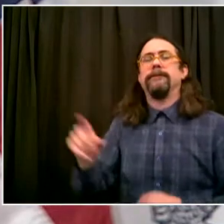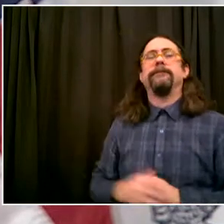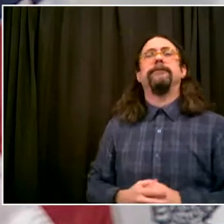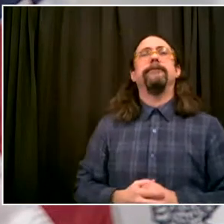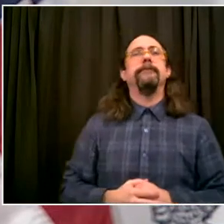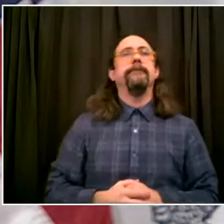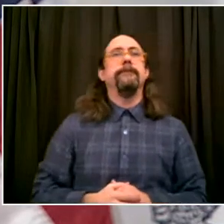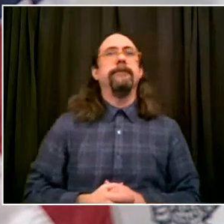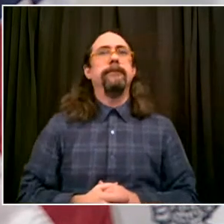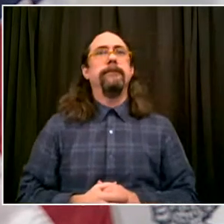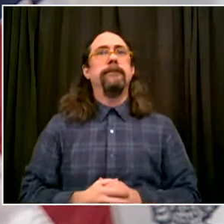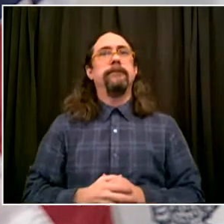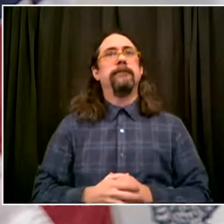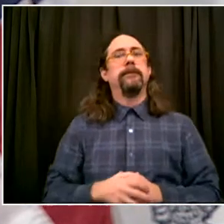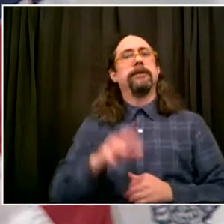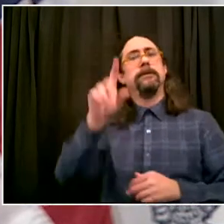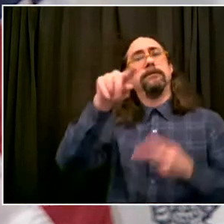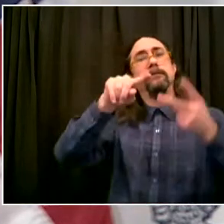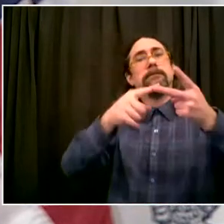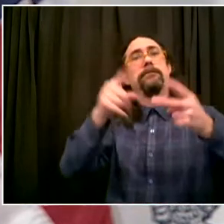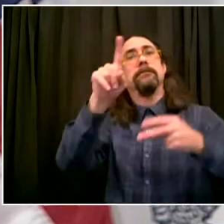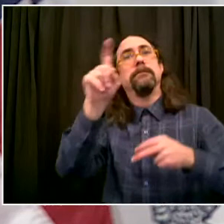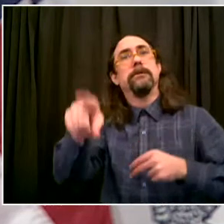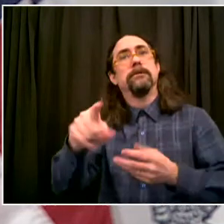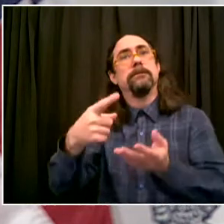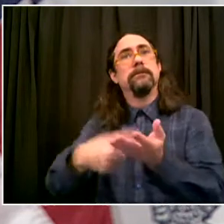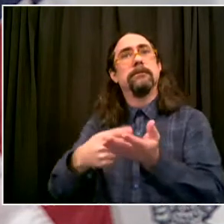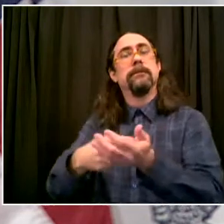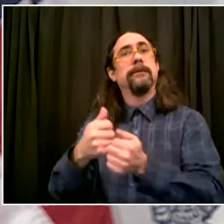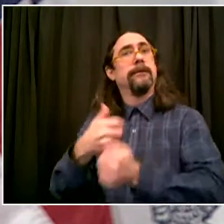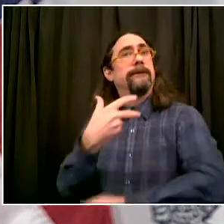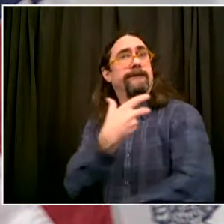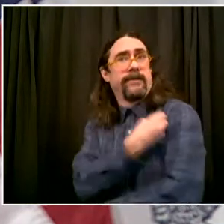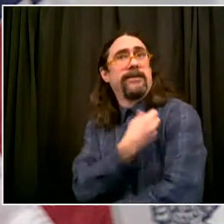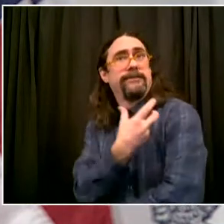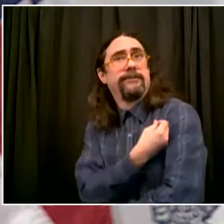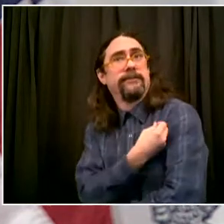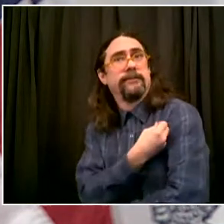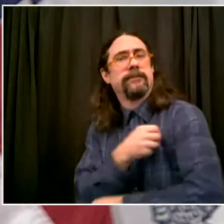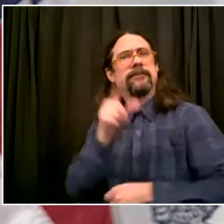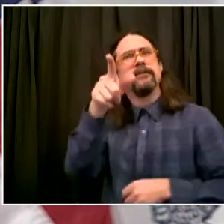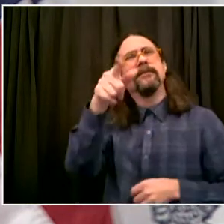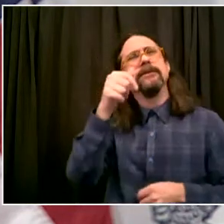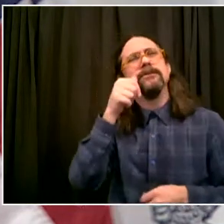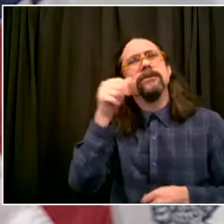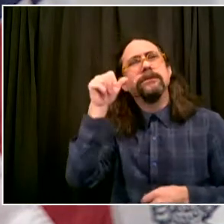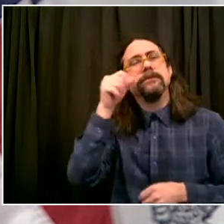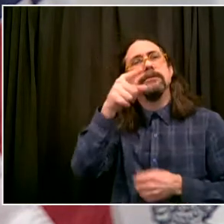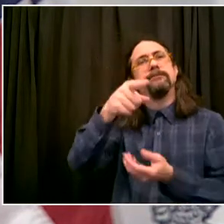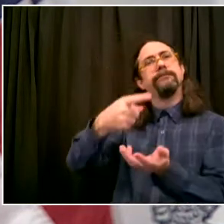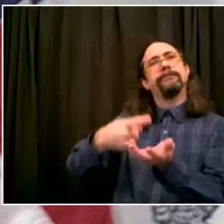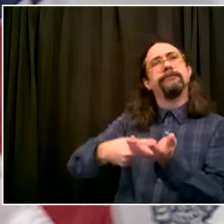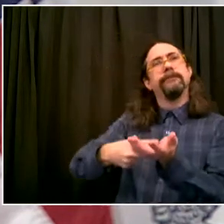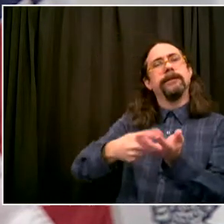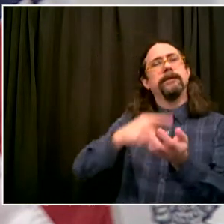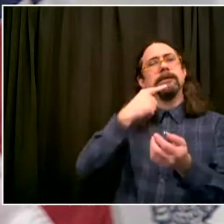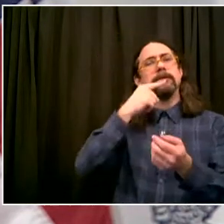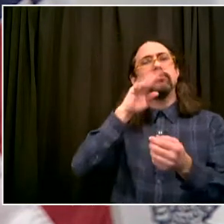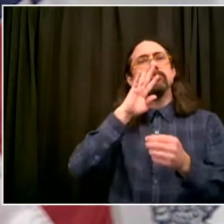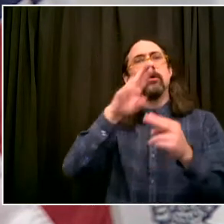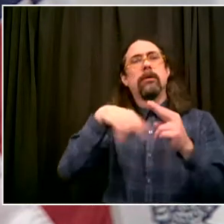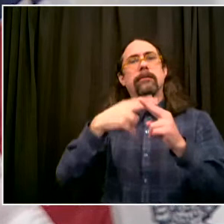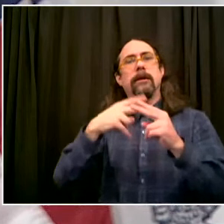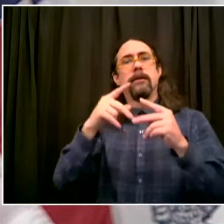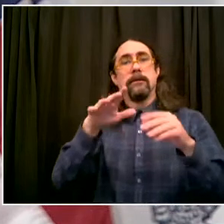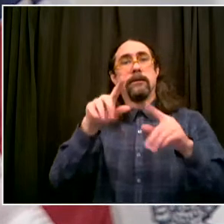see true vaccine equity? What's your program going forward? Marcia, we got a lot of work to do because it's a combination of we need a hell of a